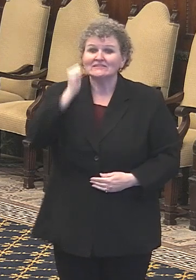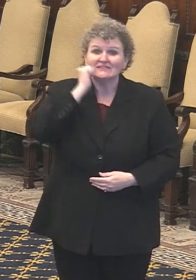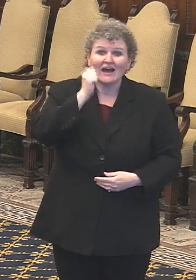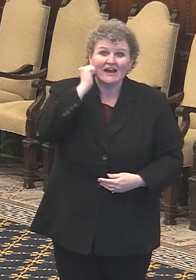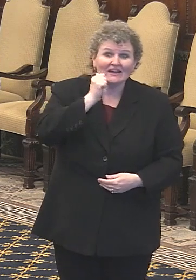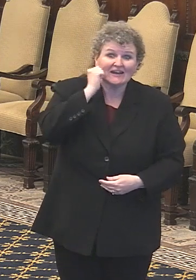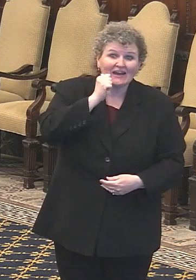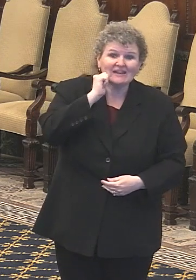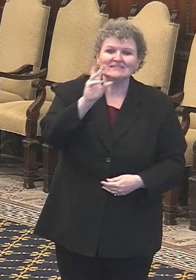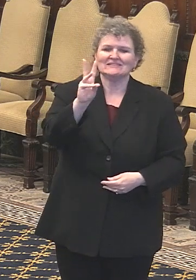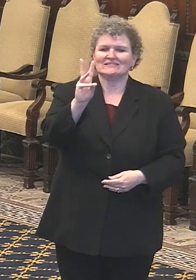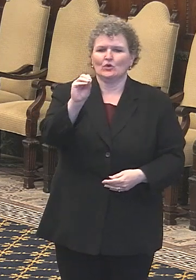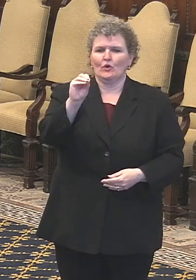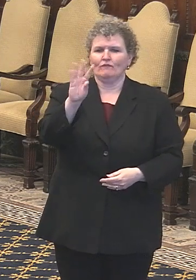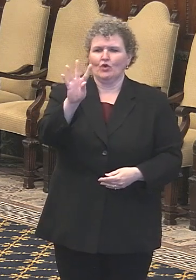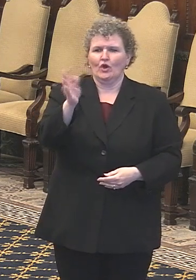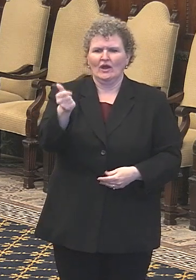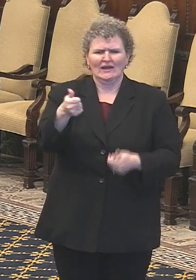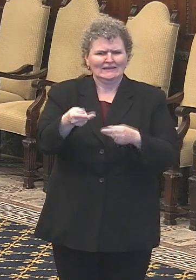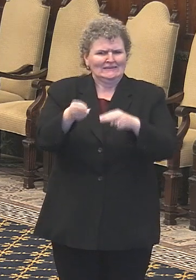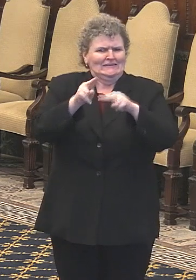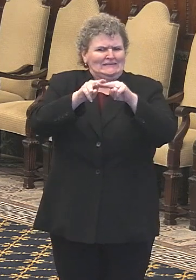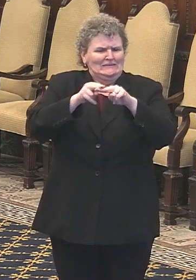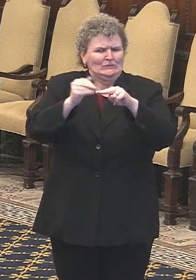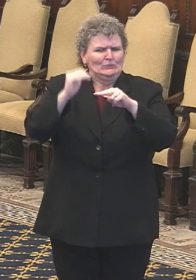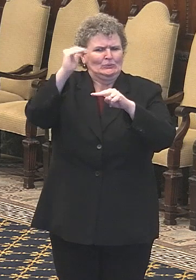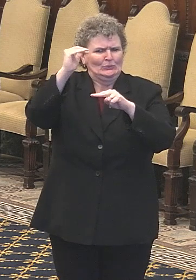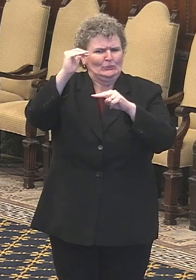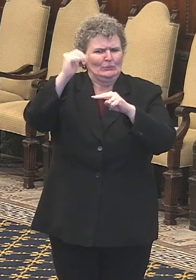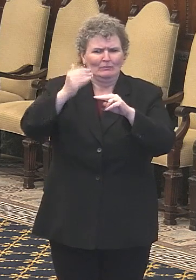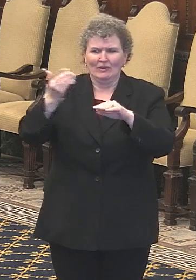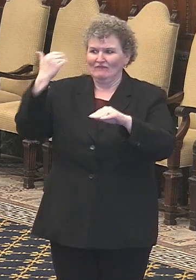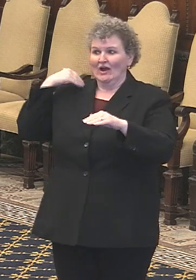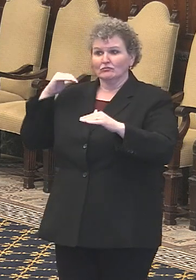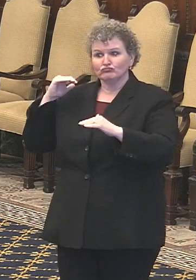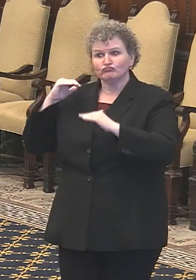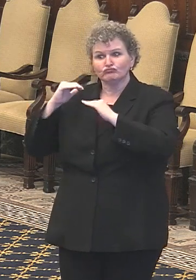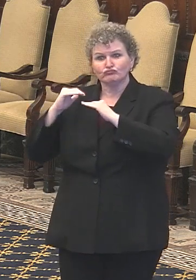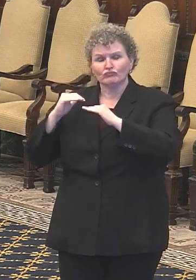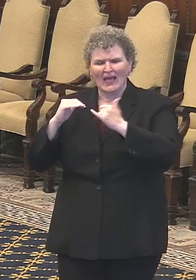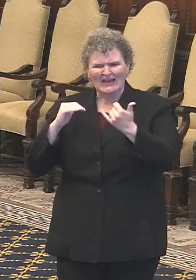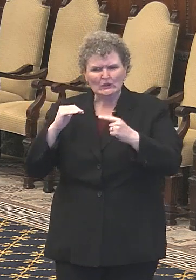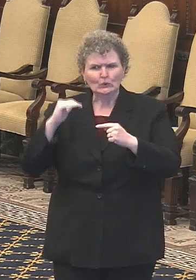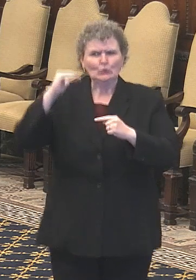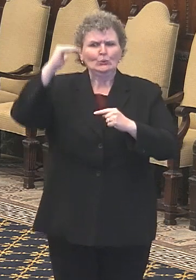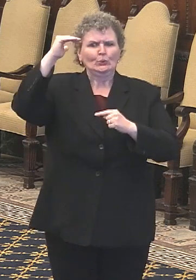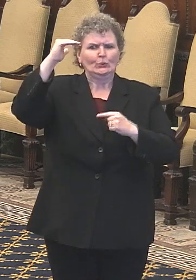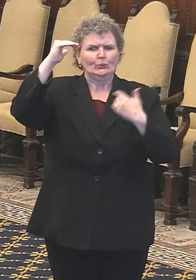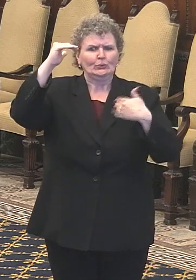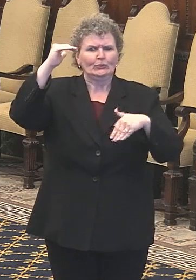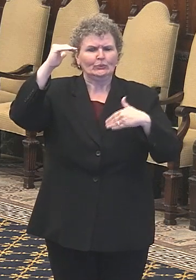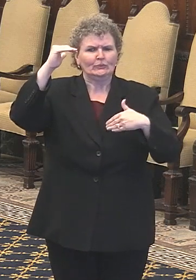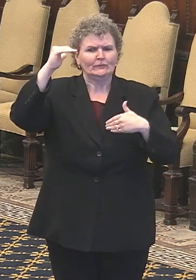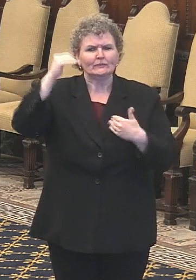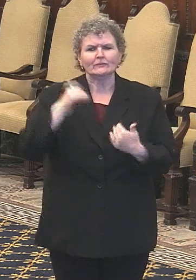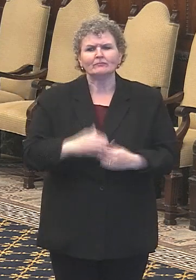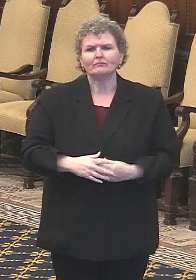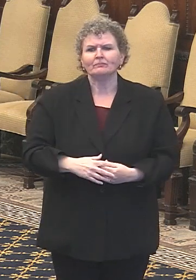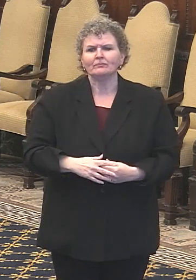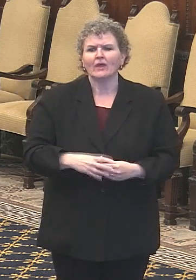604 is higher after we've seen a number of days where it's been lower. It's been in the 300 range. But in the past few days, I've noted that we're